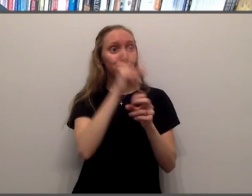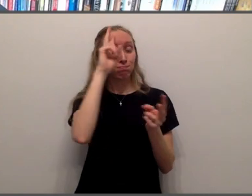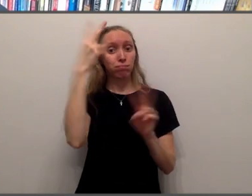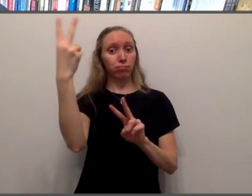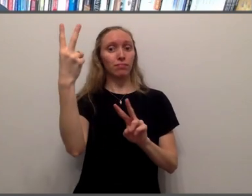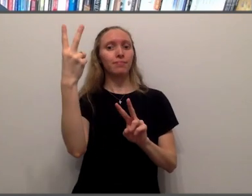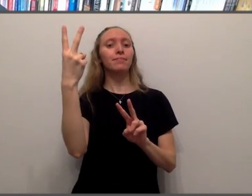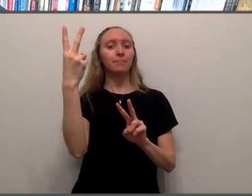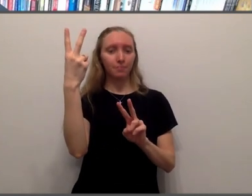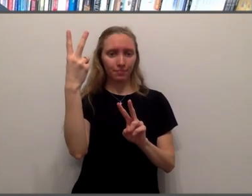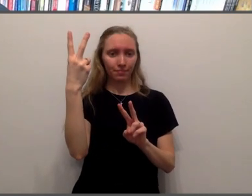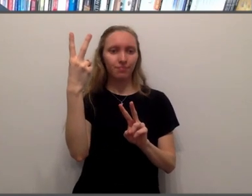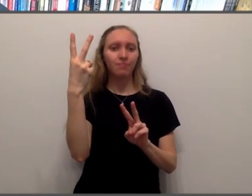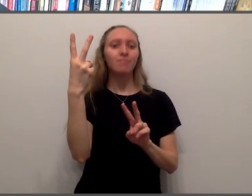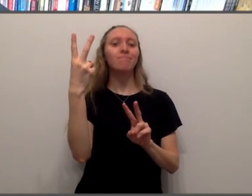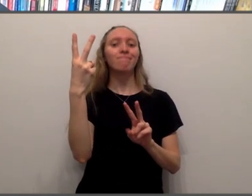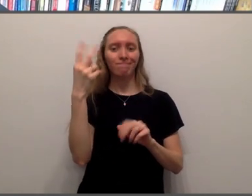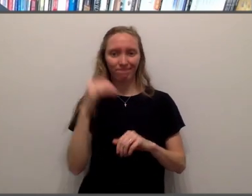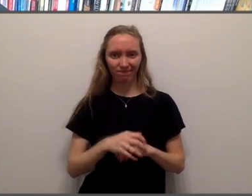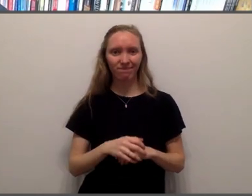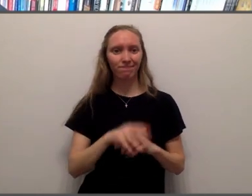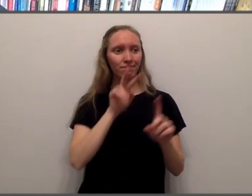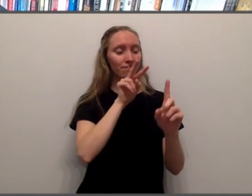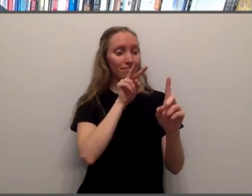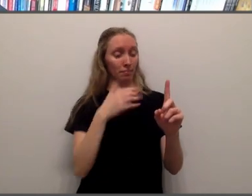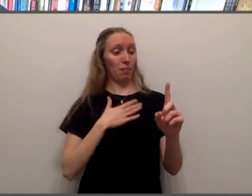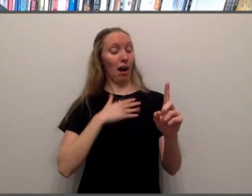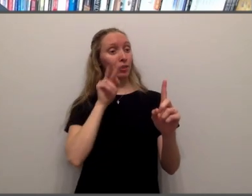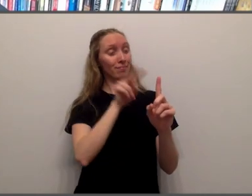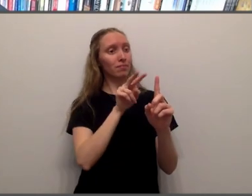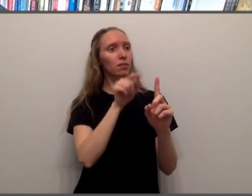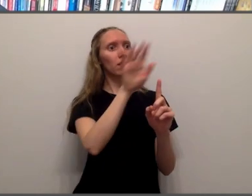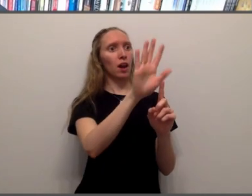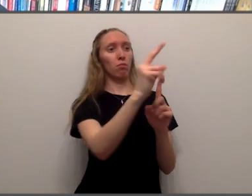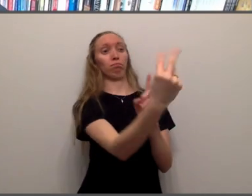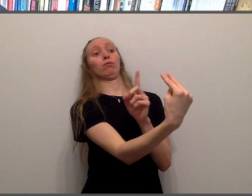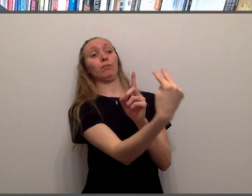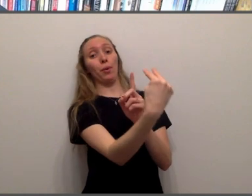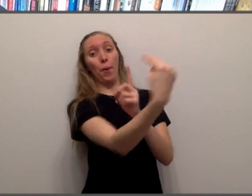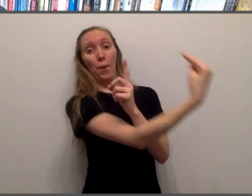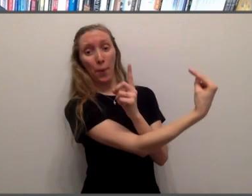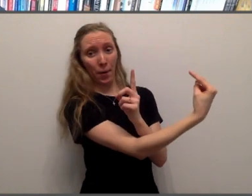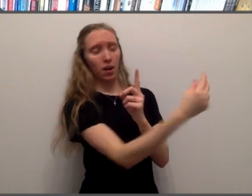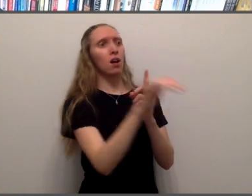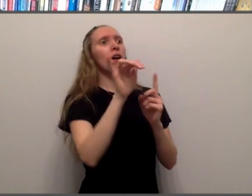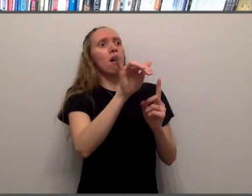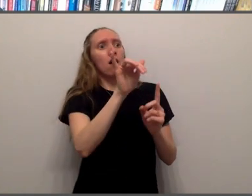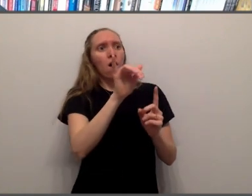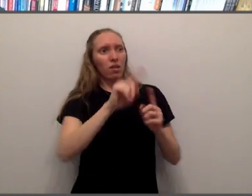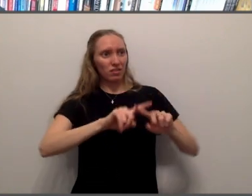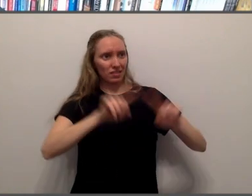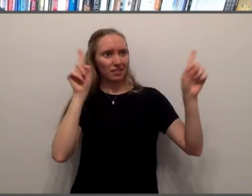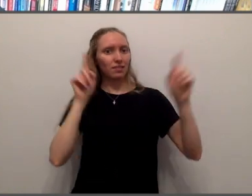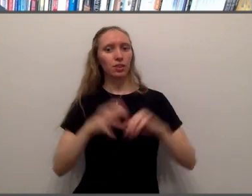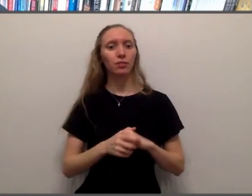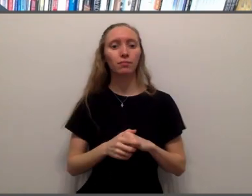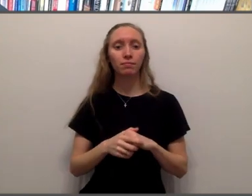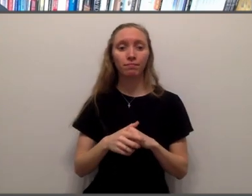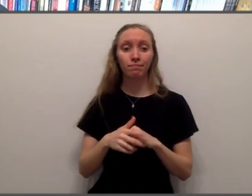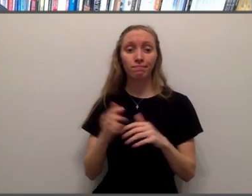that maybe it's the same way for persons in the disability community or persons who are differently